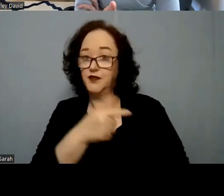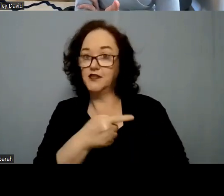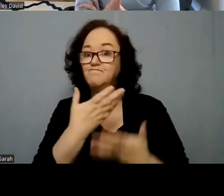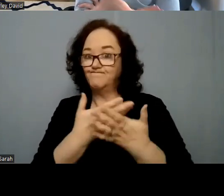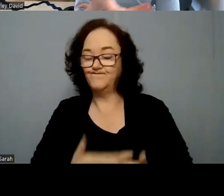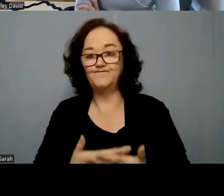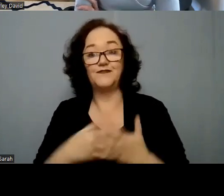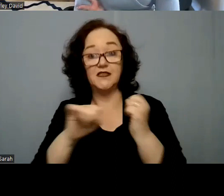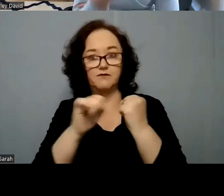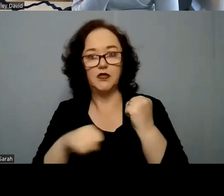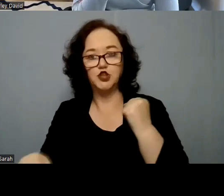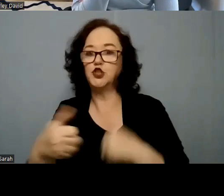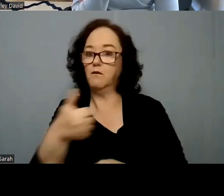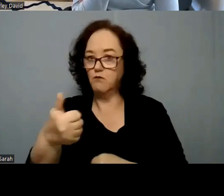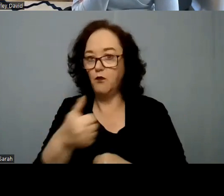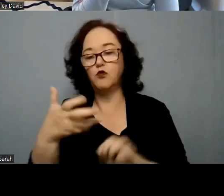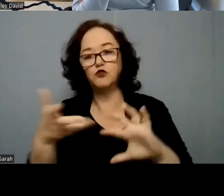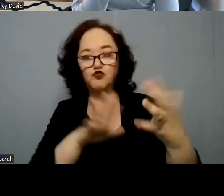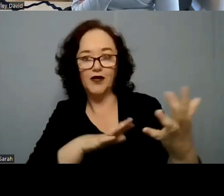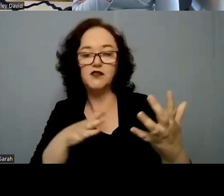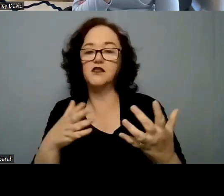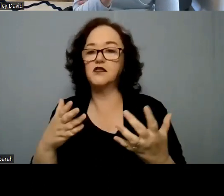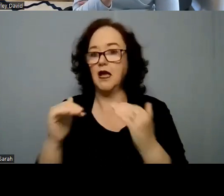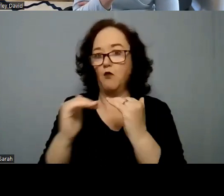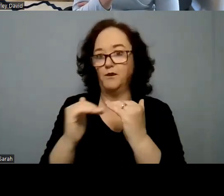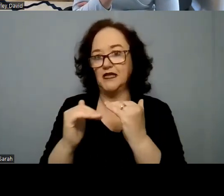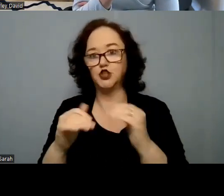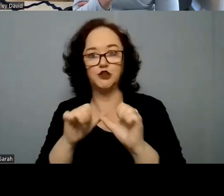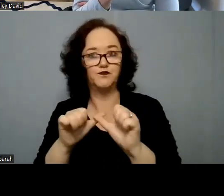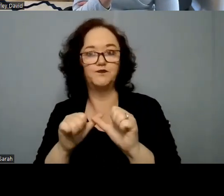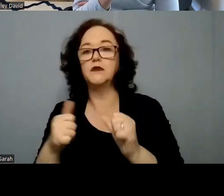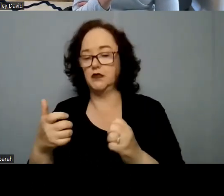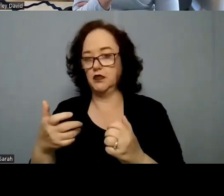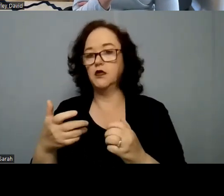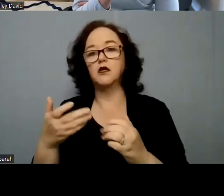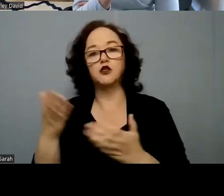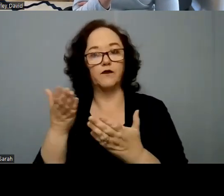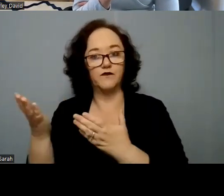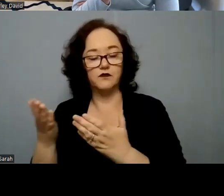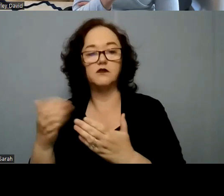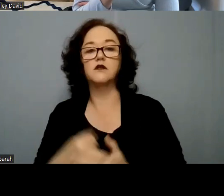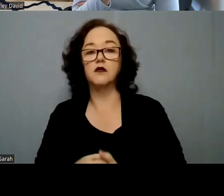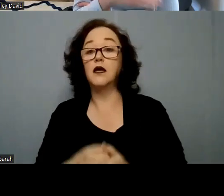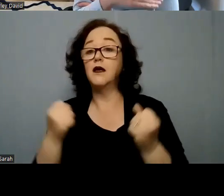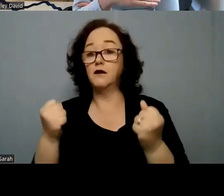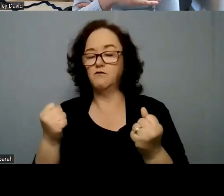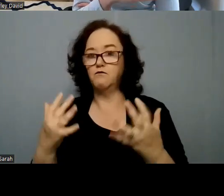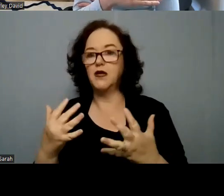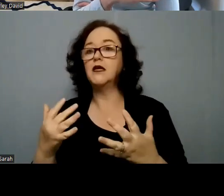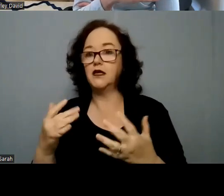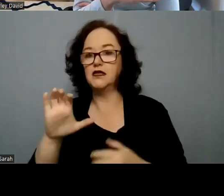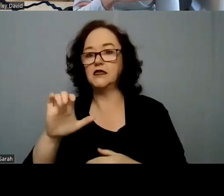mobile crisis and crisis stabilization services across communities. Many CCBHCs added these services as a direct